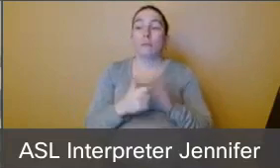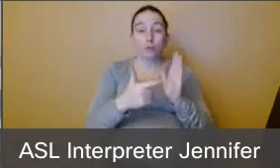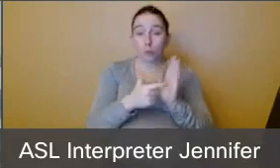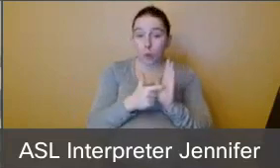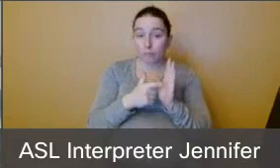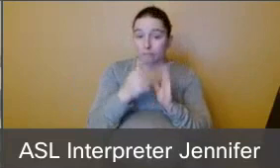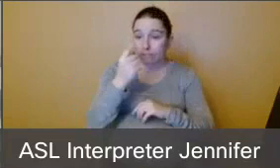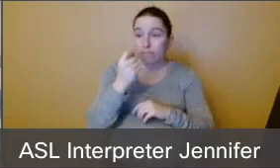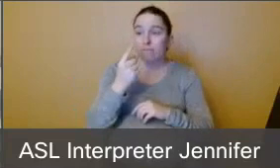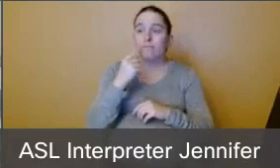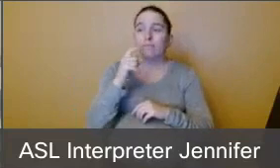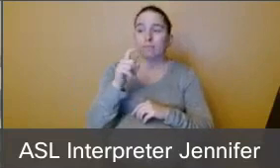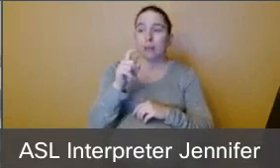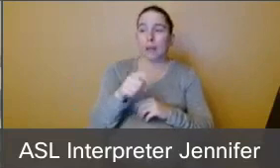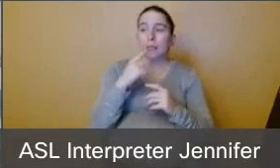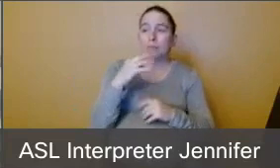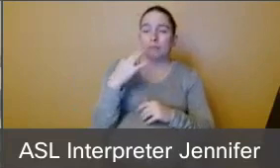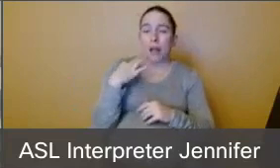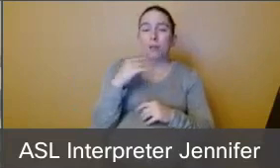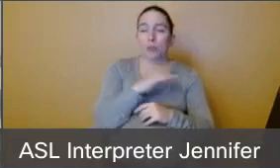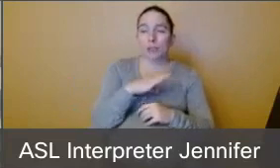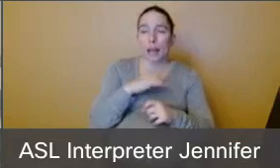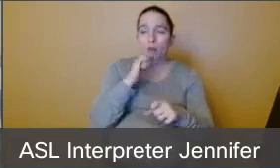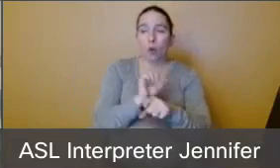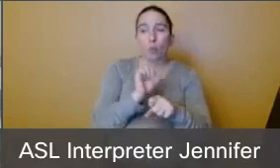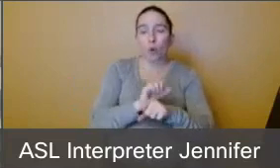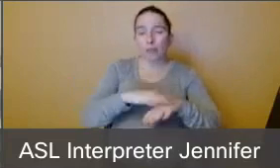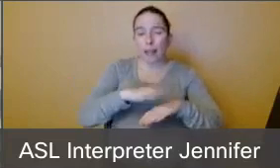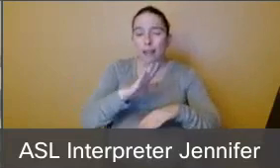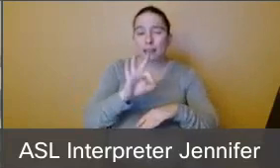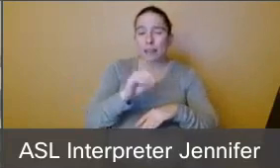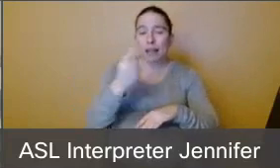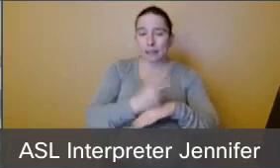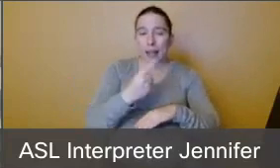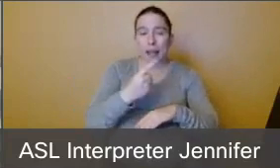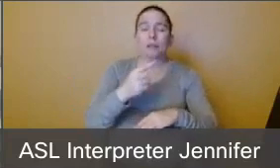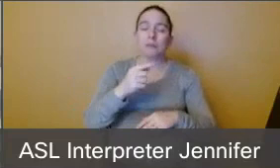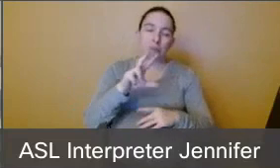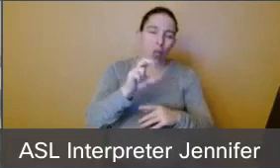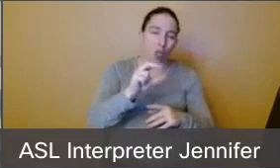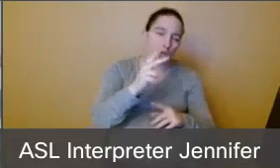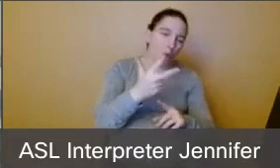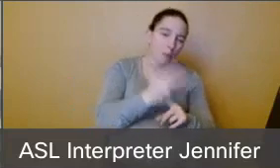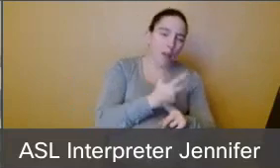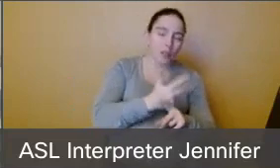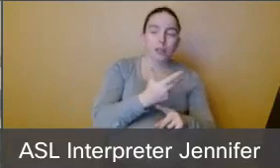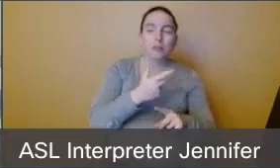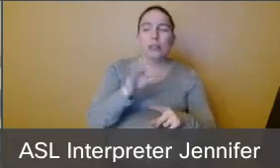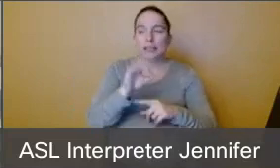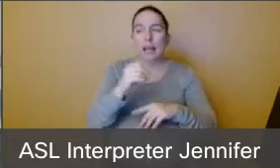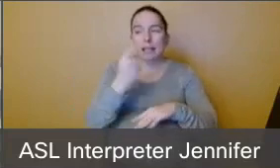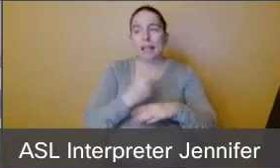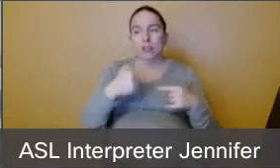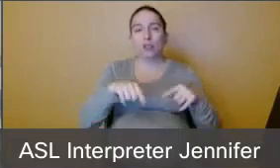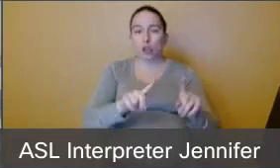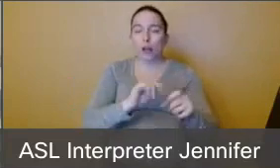that eligible staff must have worked at least a 90-day period, so 3 months during the pandemic,